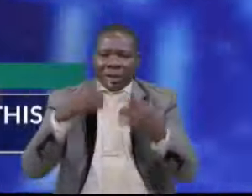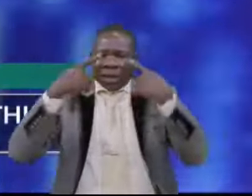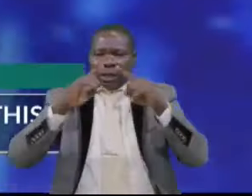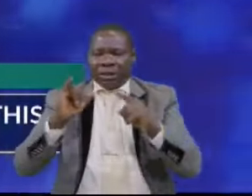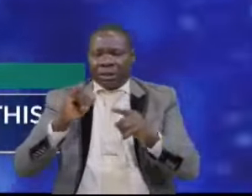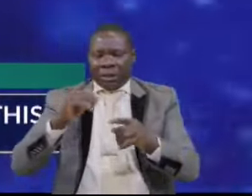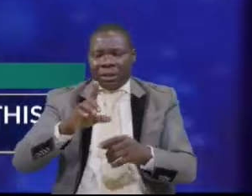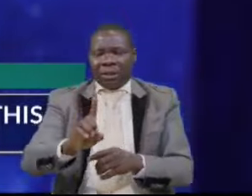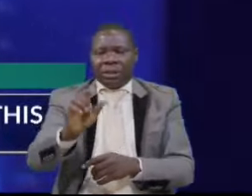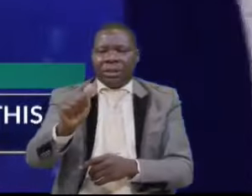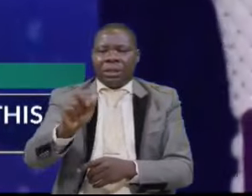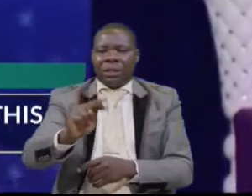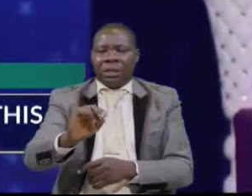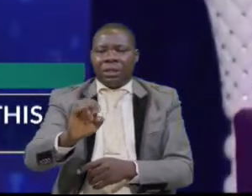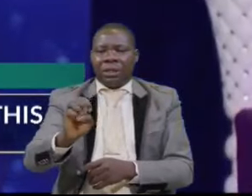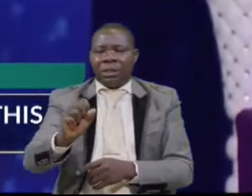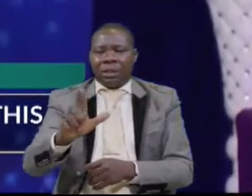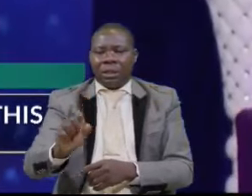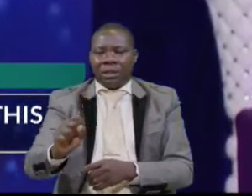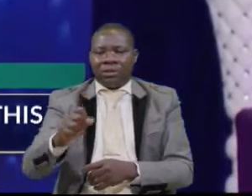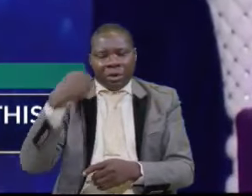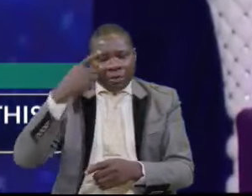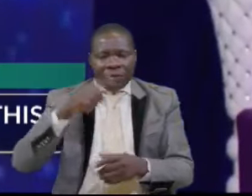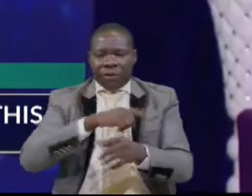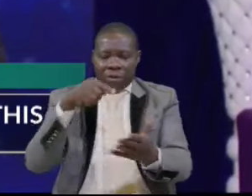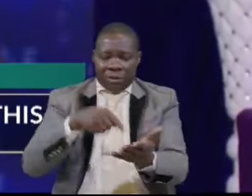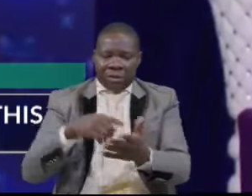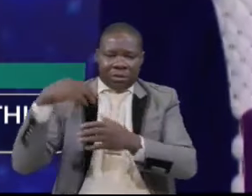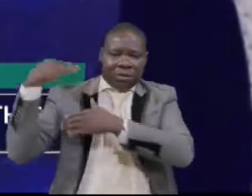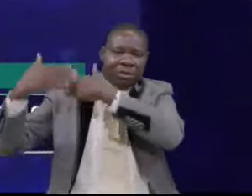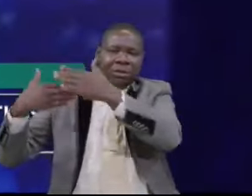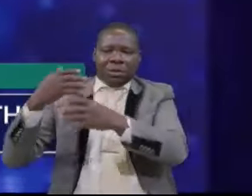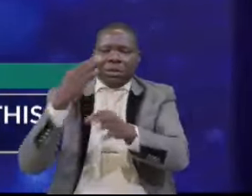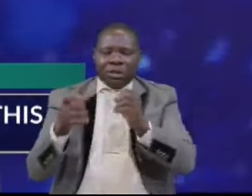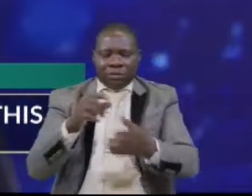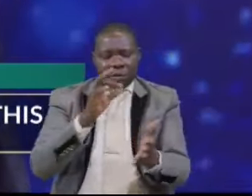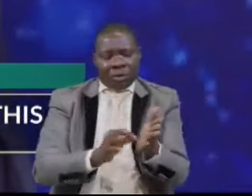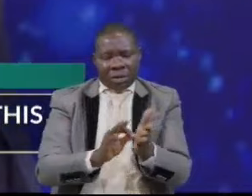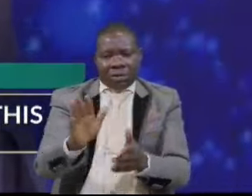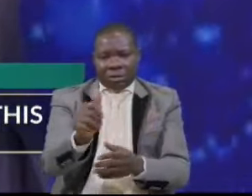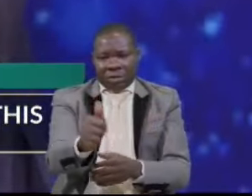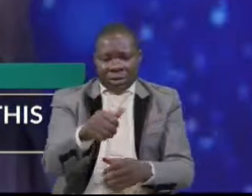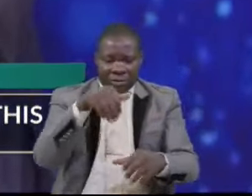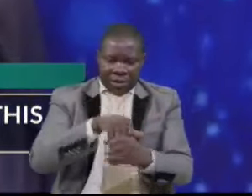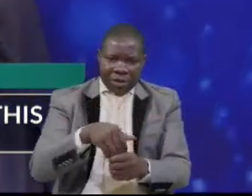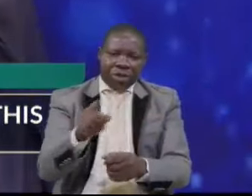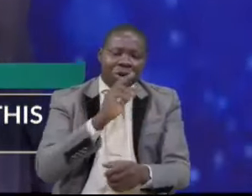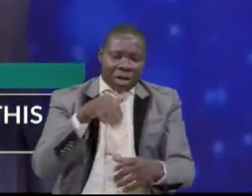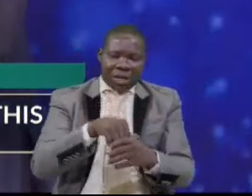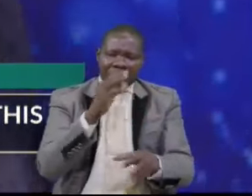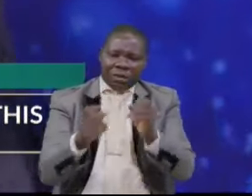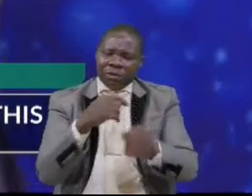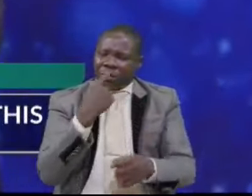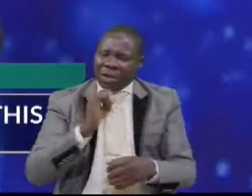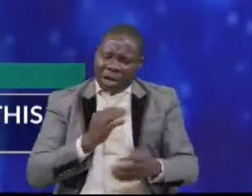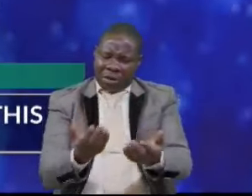generation. And if you count yourself in, you are in. If you say, I want to be an excelling